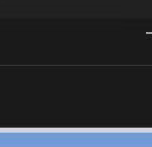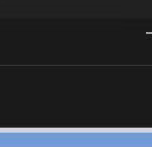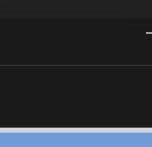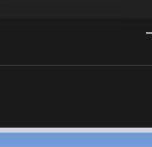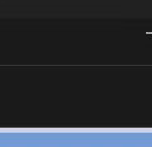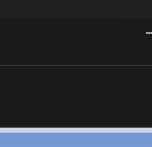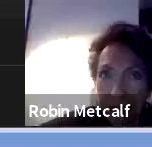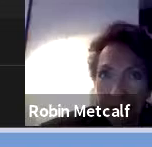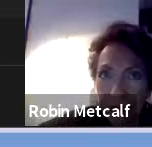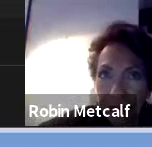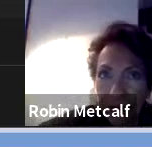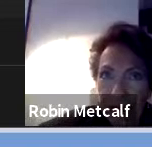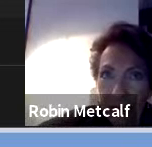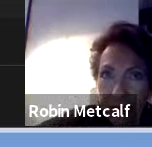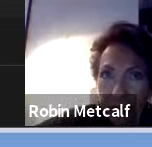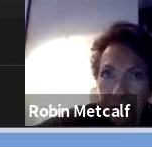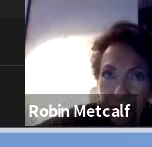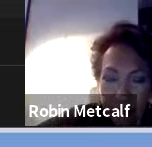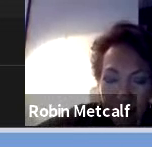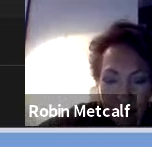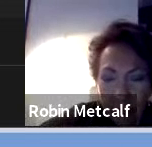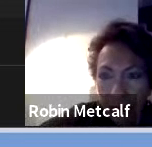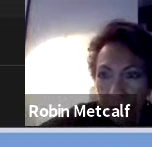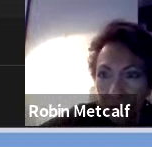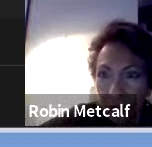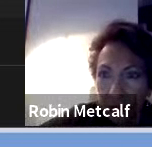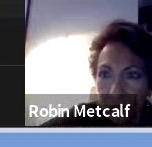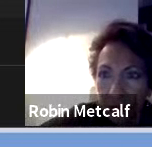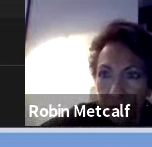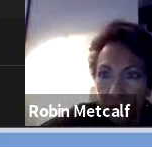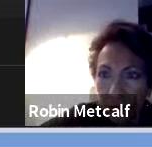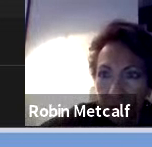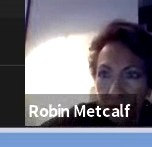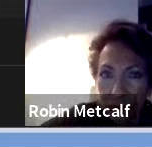are working. Okay, thank you. You're welcome.